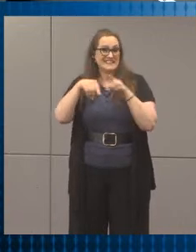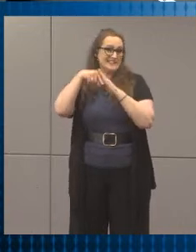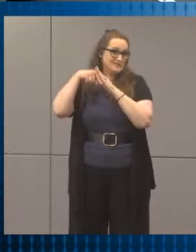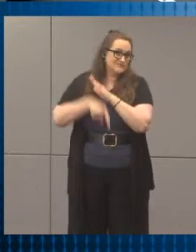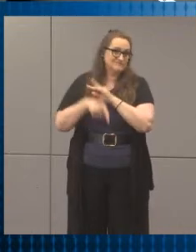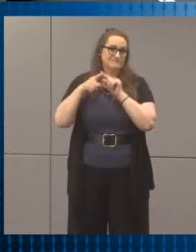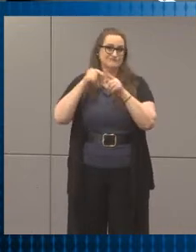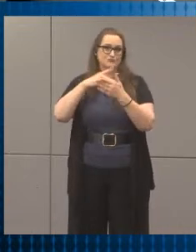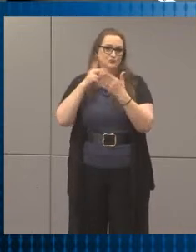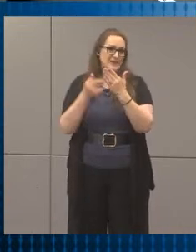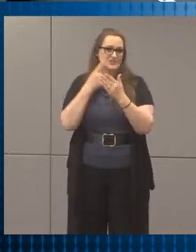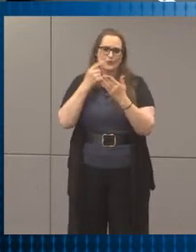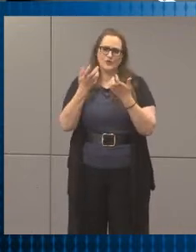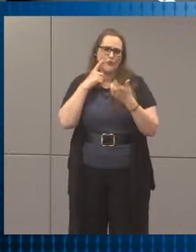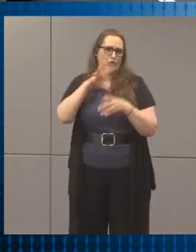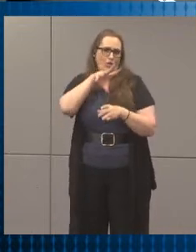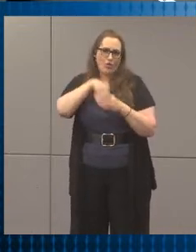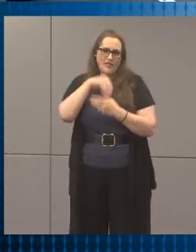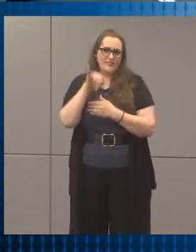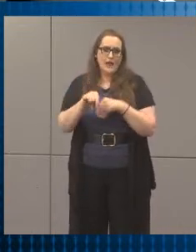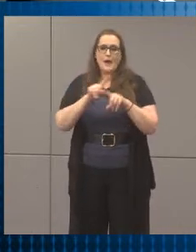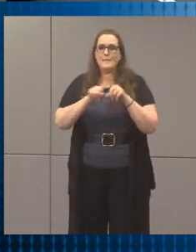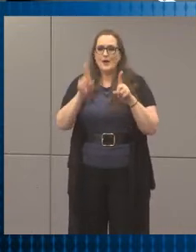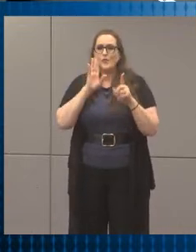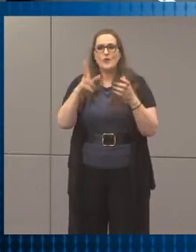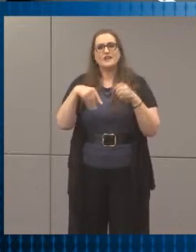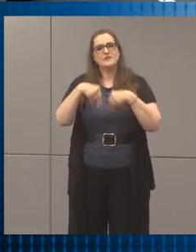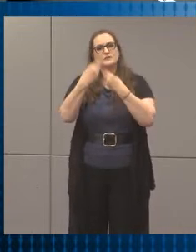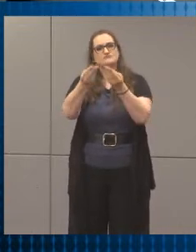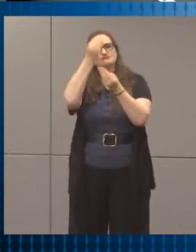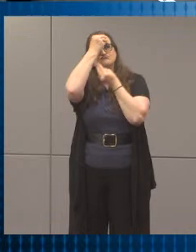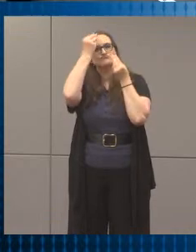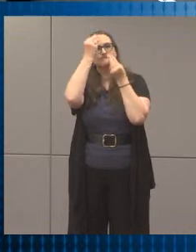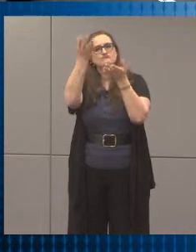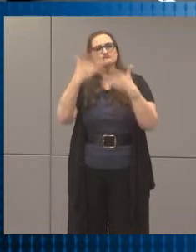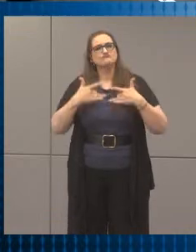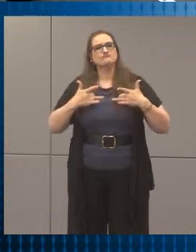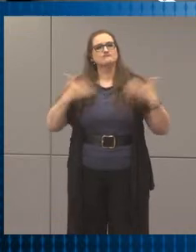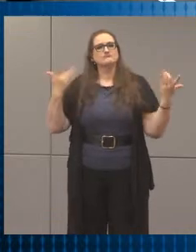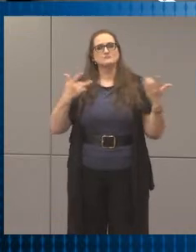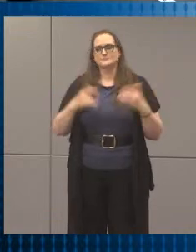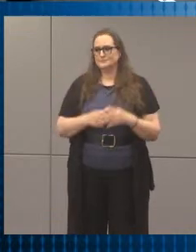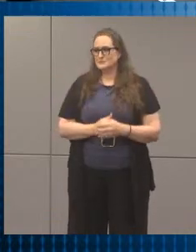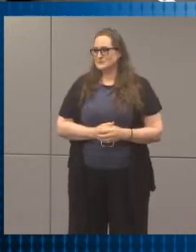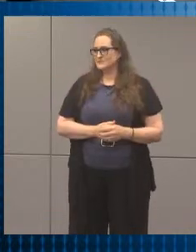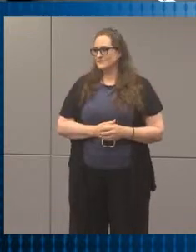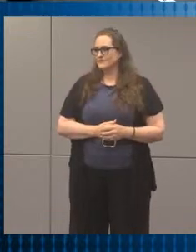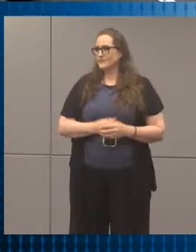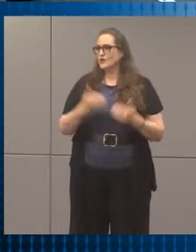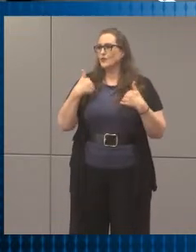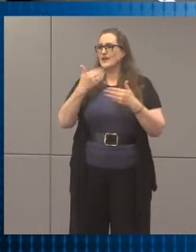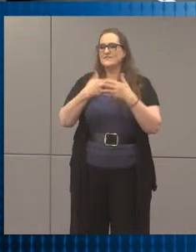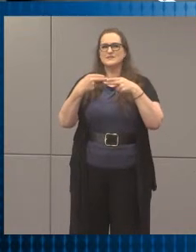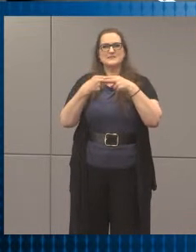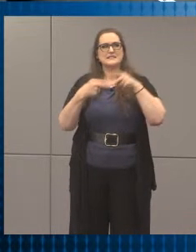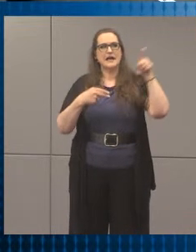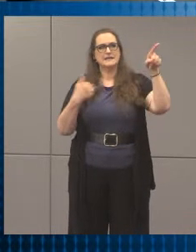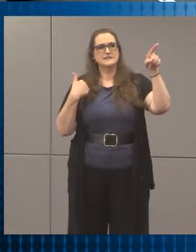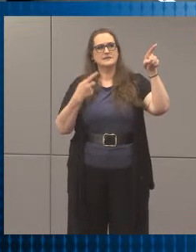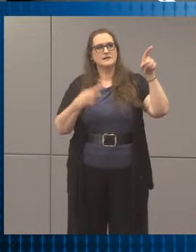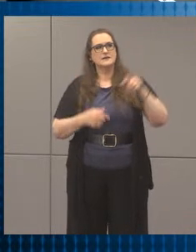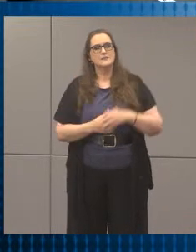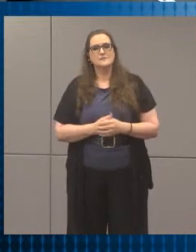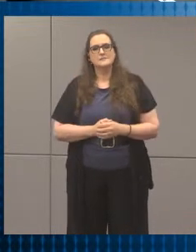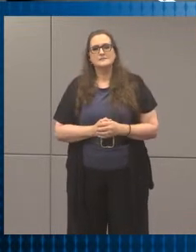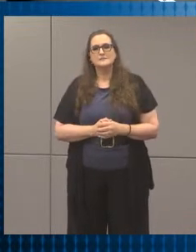so we weren't going to delve that deeply into that, but we wanted to give an overview, at least a status report, if you will. And we have some slides up there.